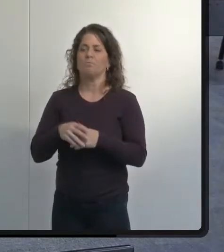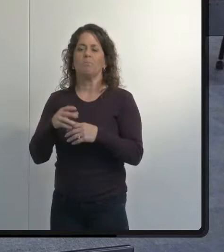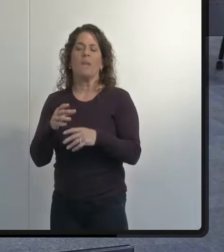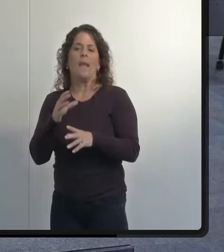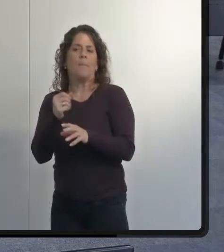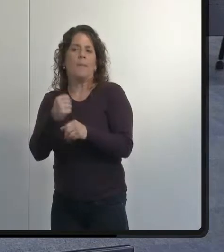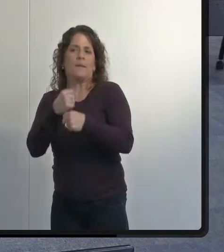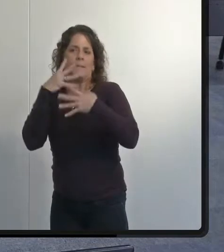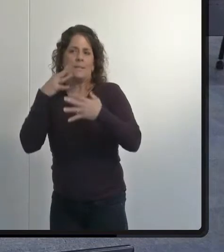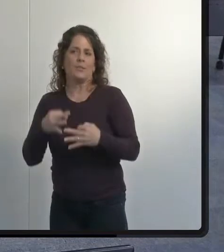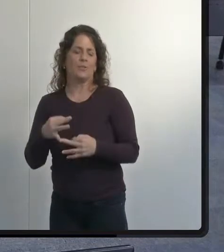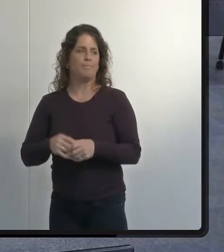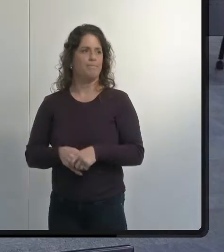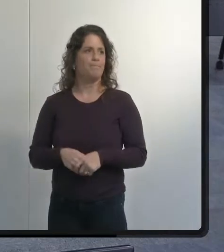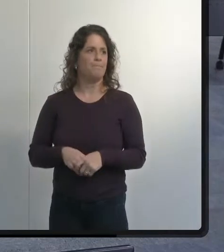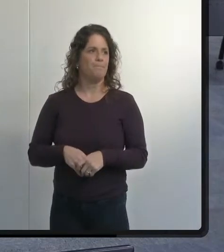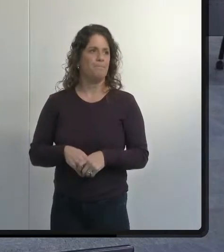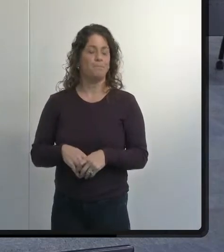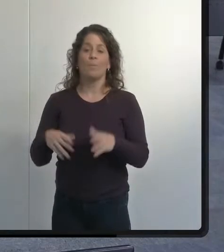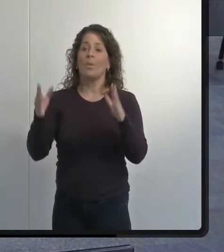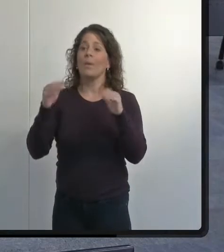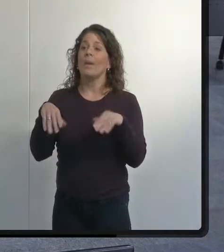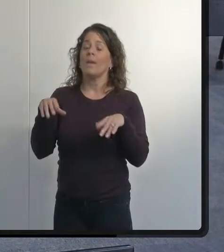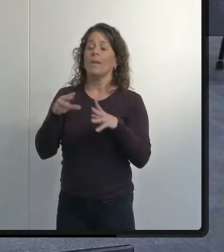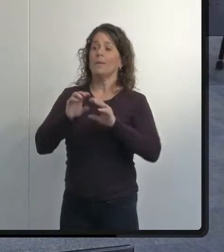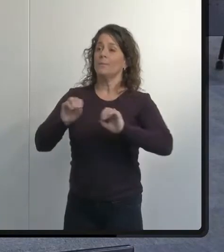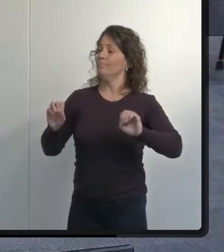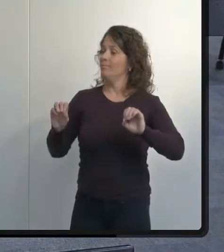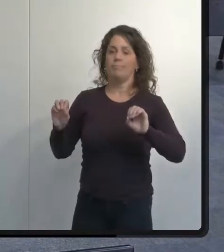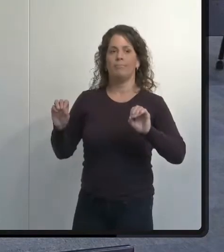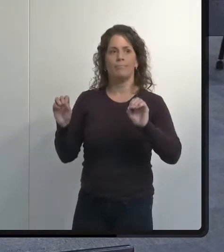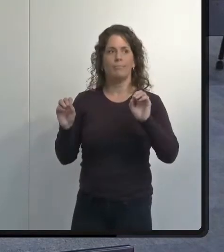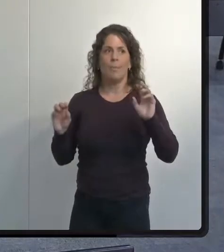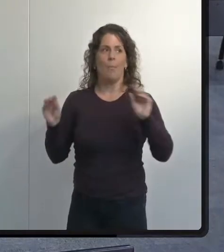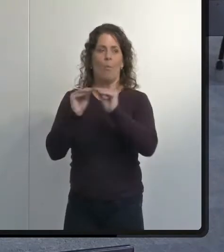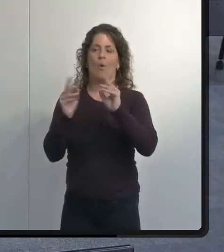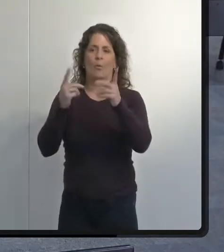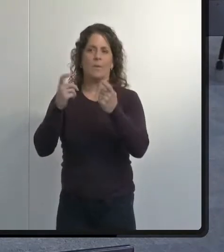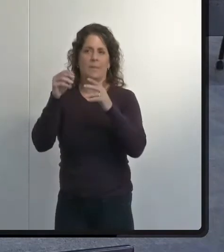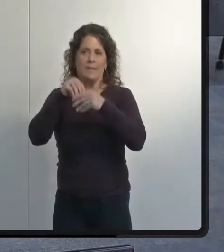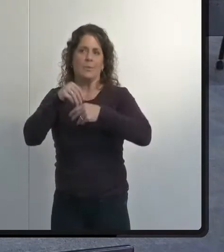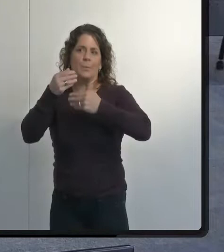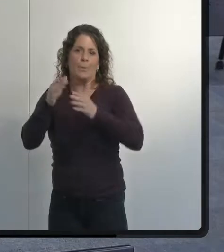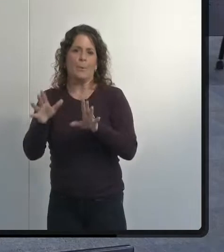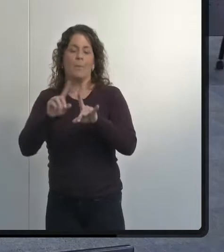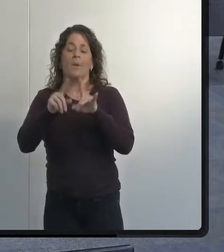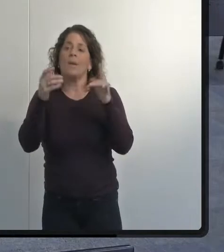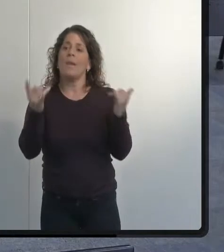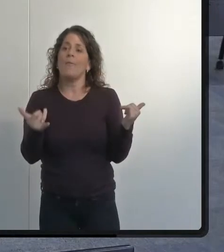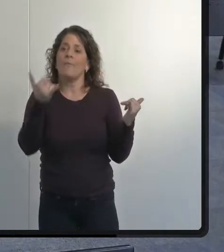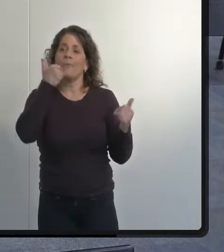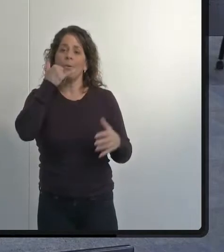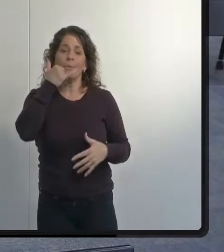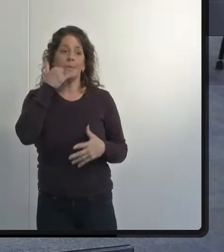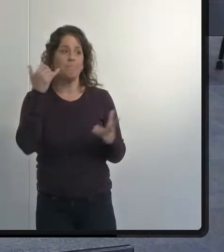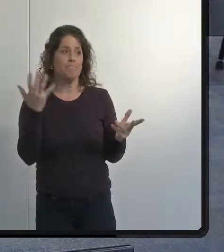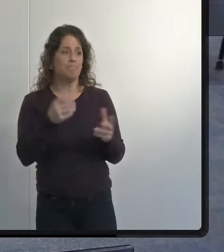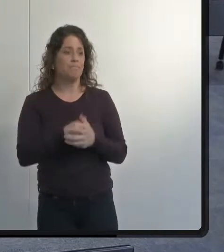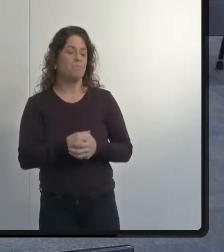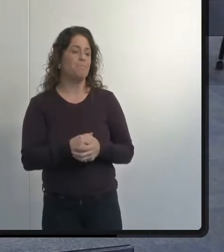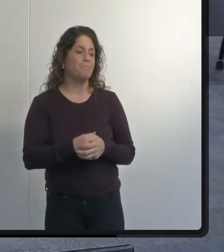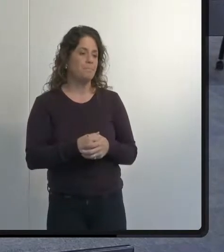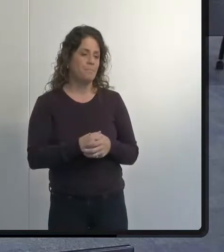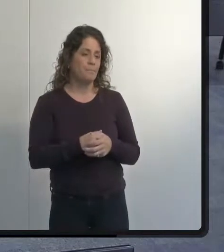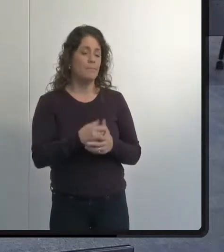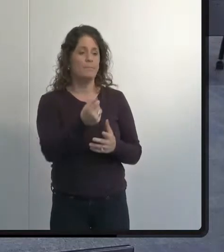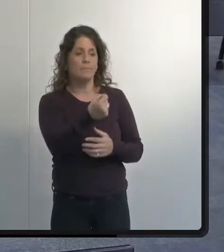Yeah, are there any other questions in the room? Next, we'll go to the phones. Yes, first up, we have Santa Maria's son. Malia, go ahead.